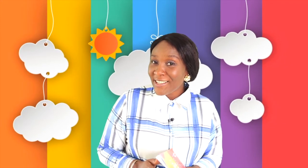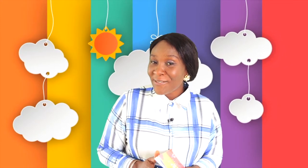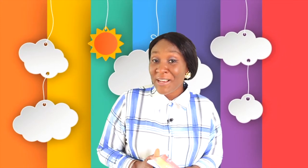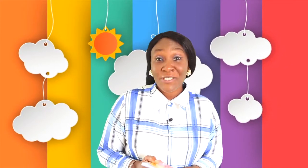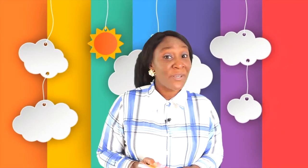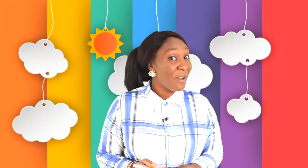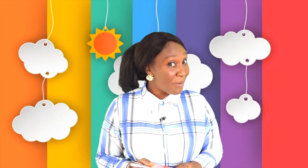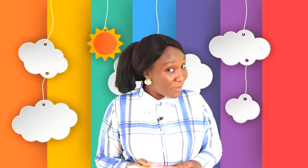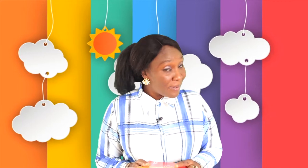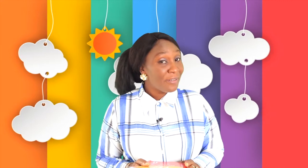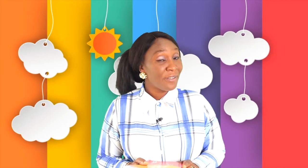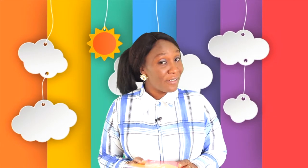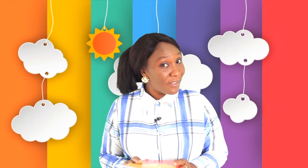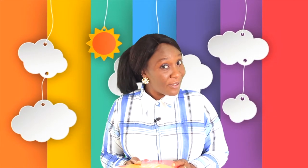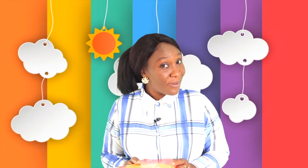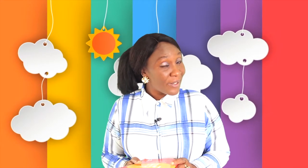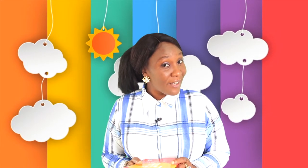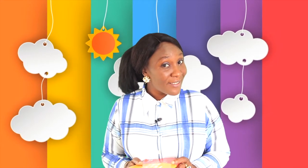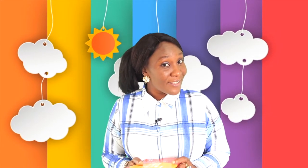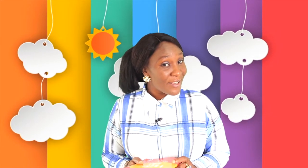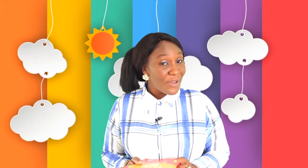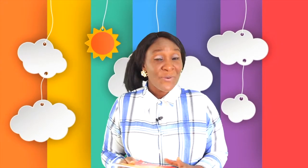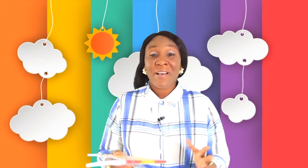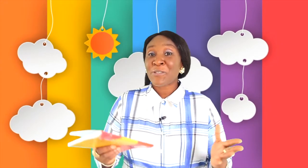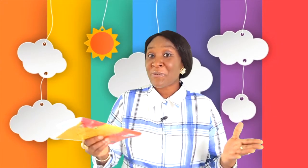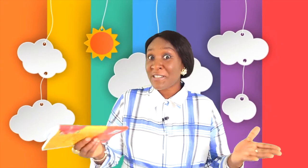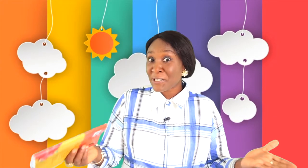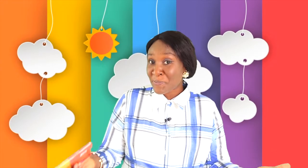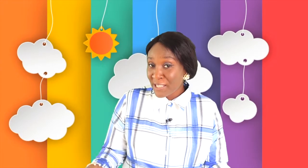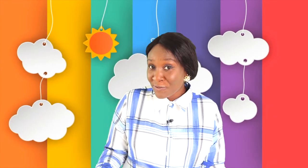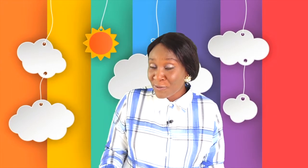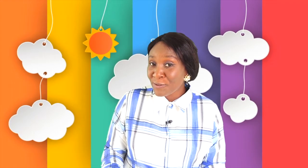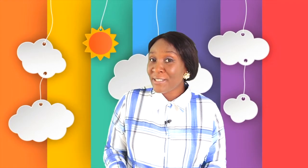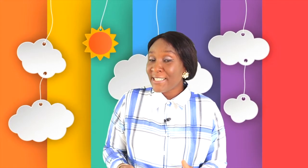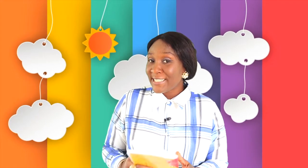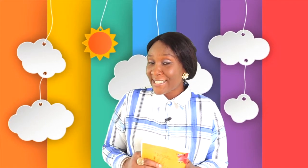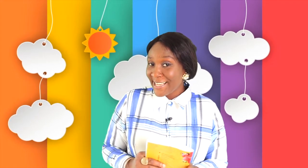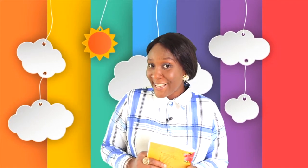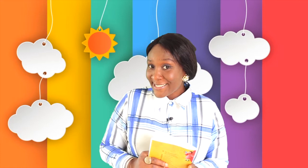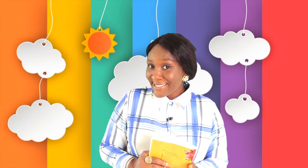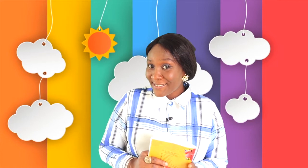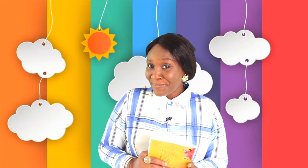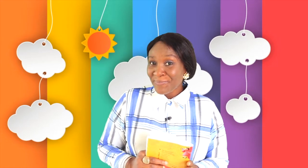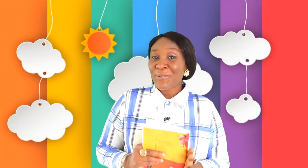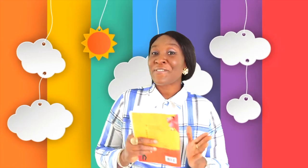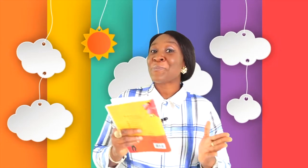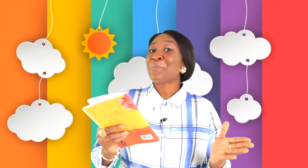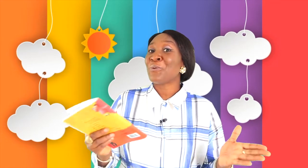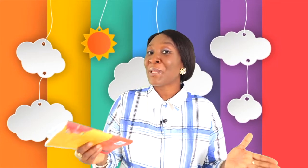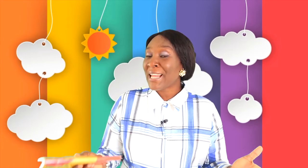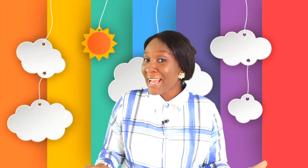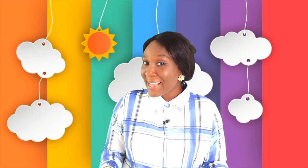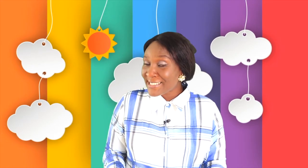Okay? We have to be humble. Good. What else? We have to be respectful. Yes. We have